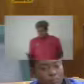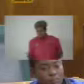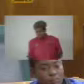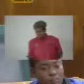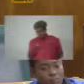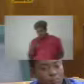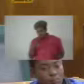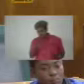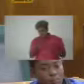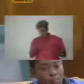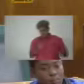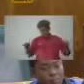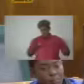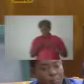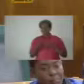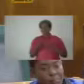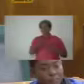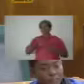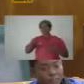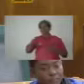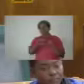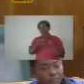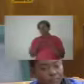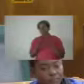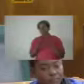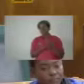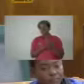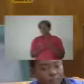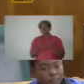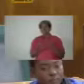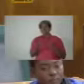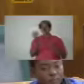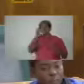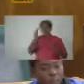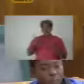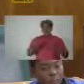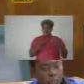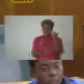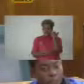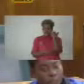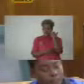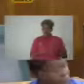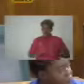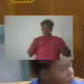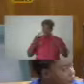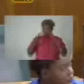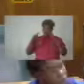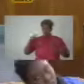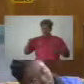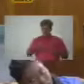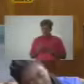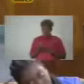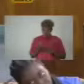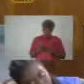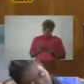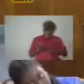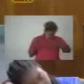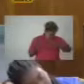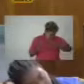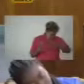say children from these families are also more likely to have poor life outcomes, low income